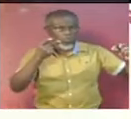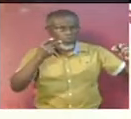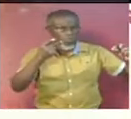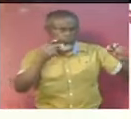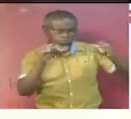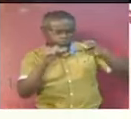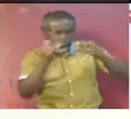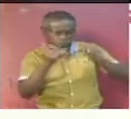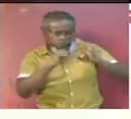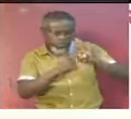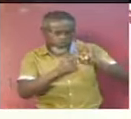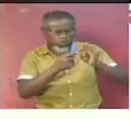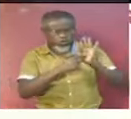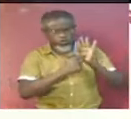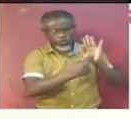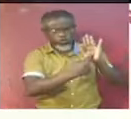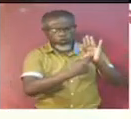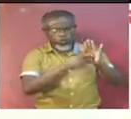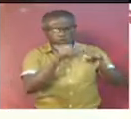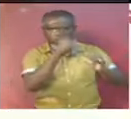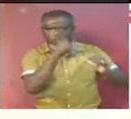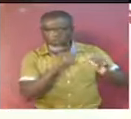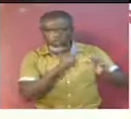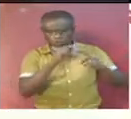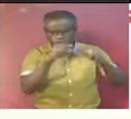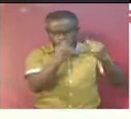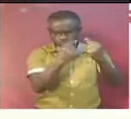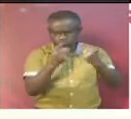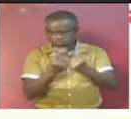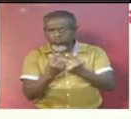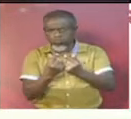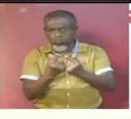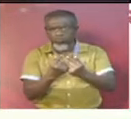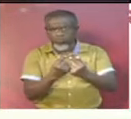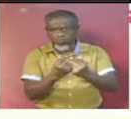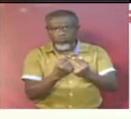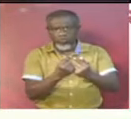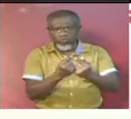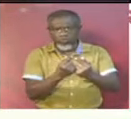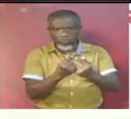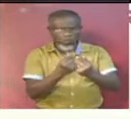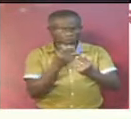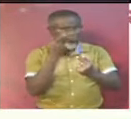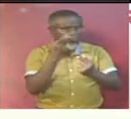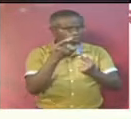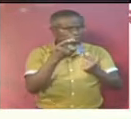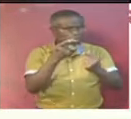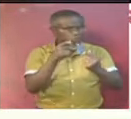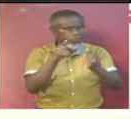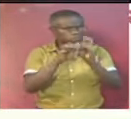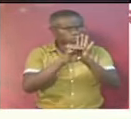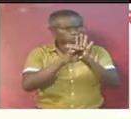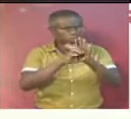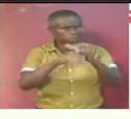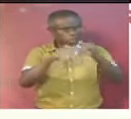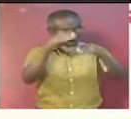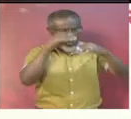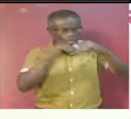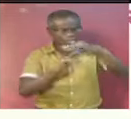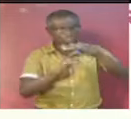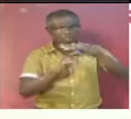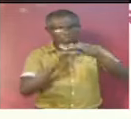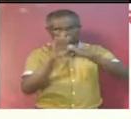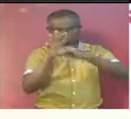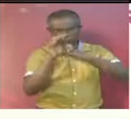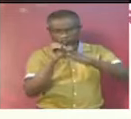groups. We can, the slide that we presented earlier had the under 50 age group. We can then disaggregate that